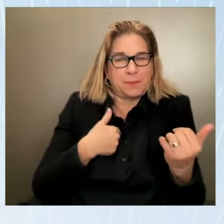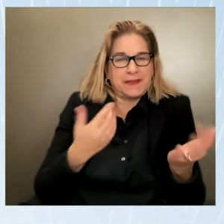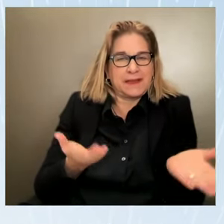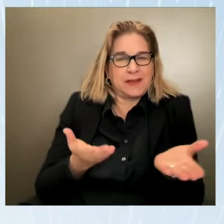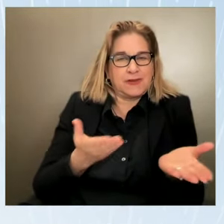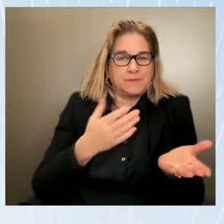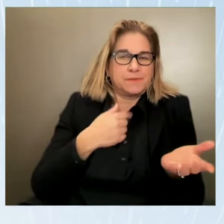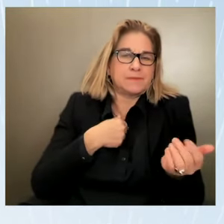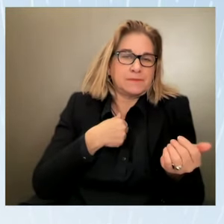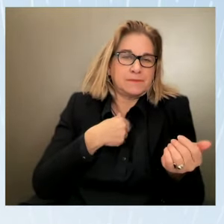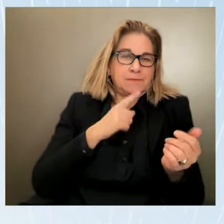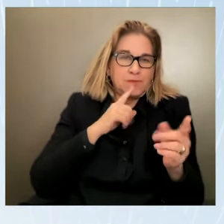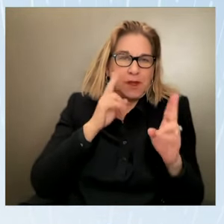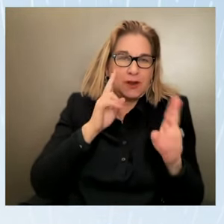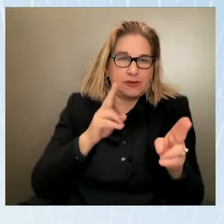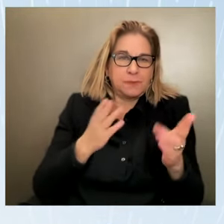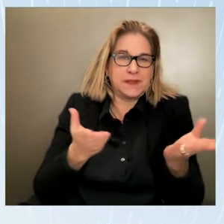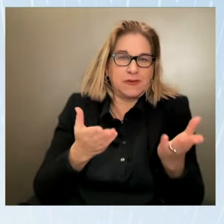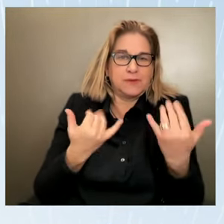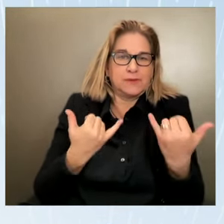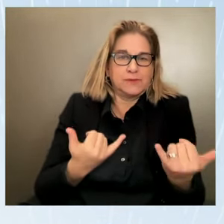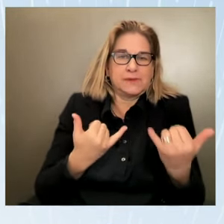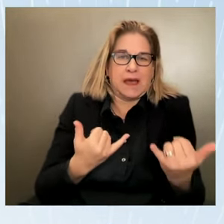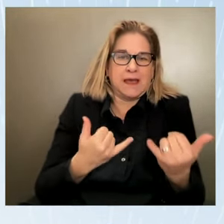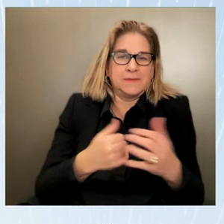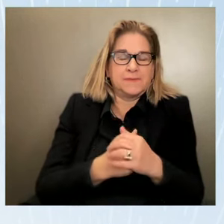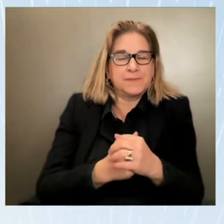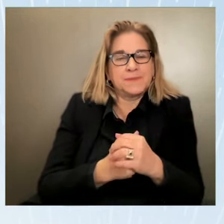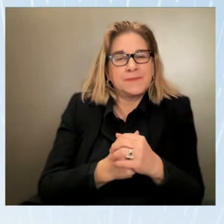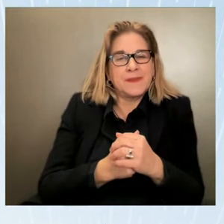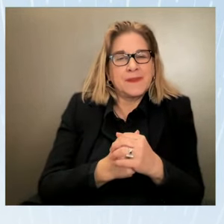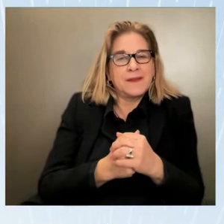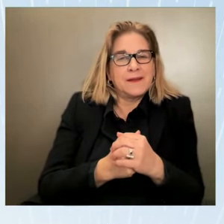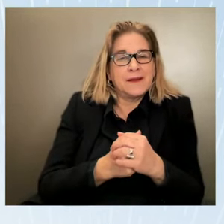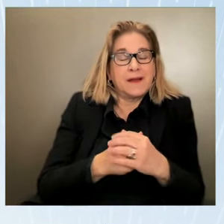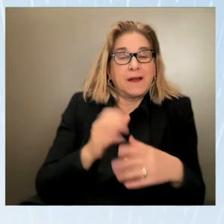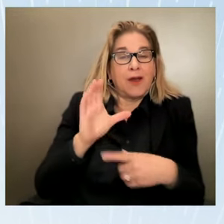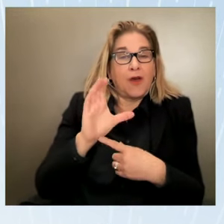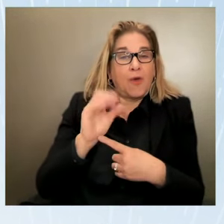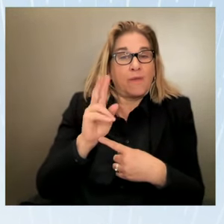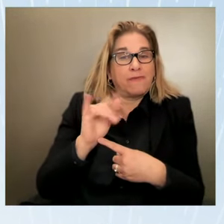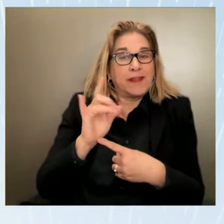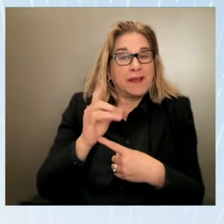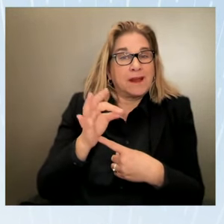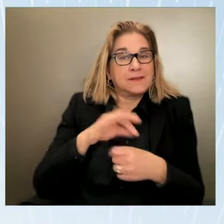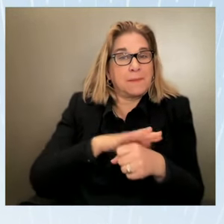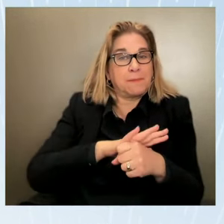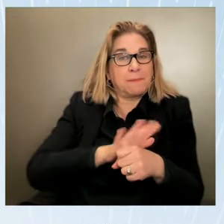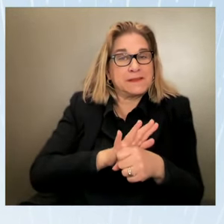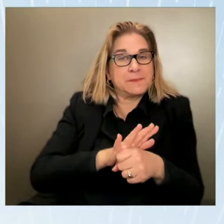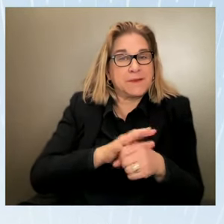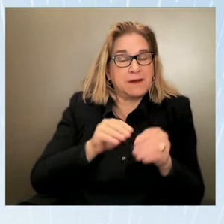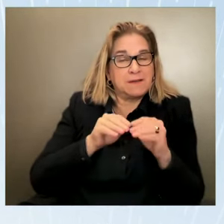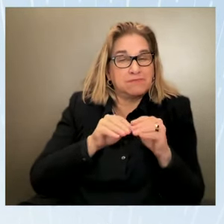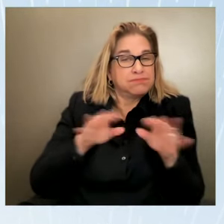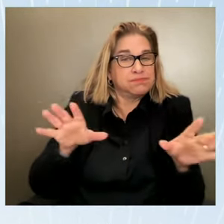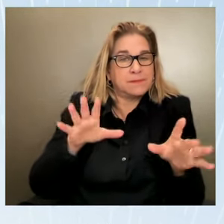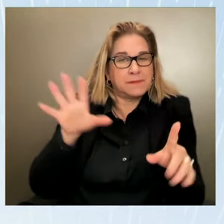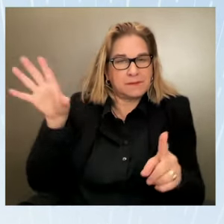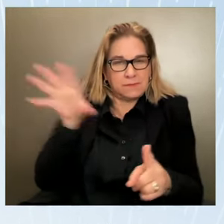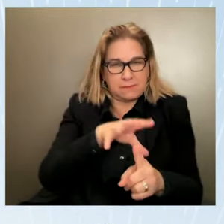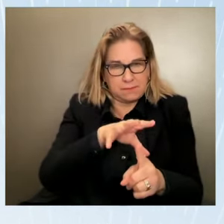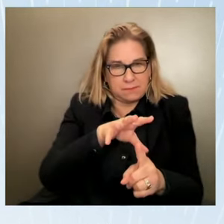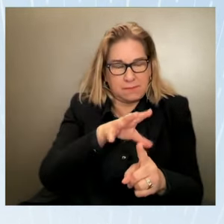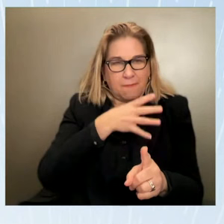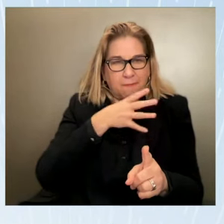Certainly, the COVID-19 pandemic put a spotlight on the importance of farm workers and their contributions to our nation's food